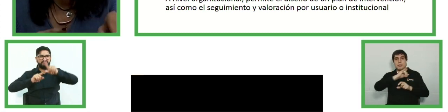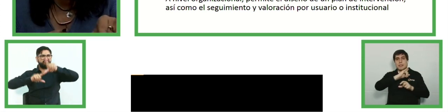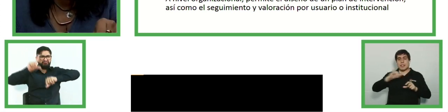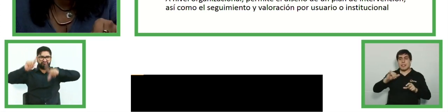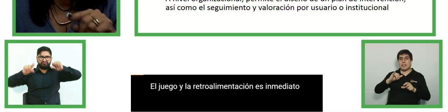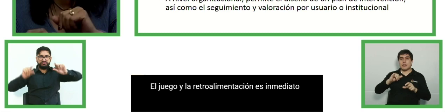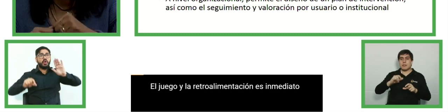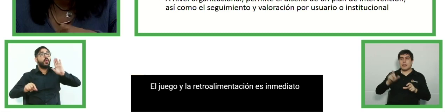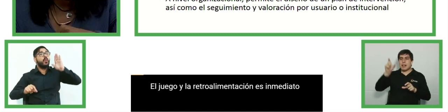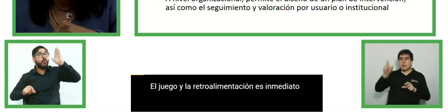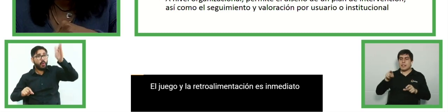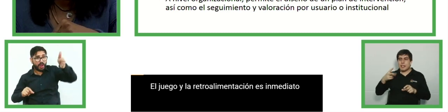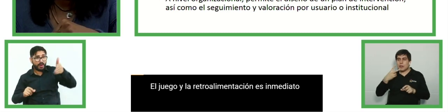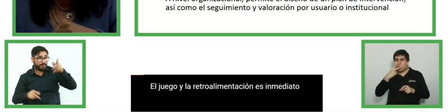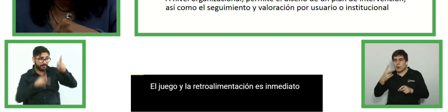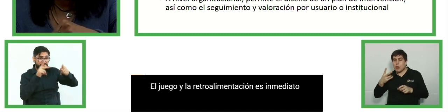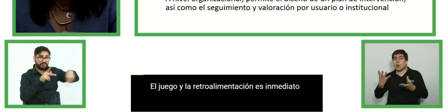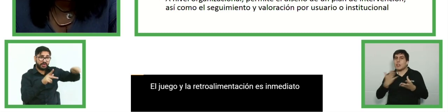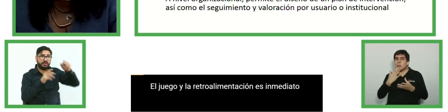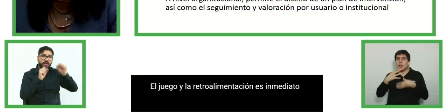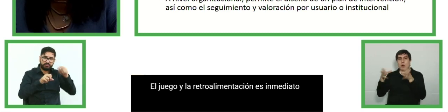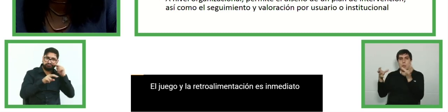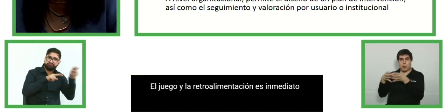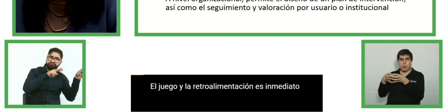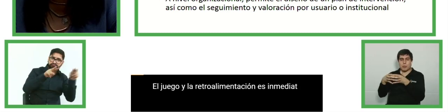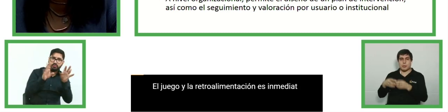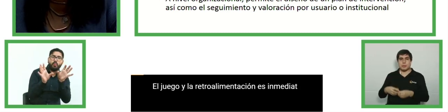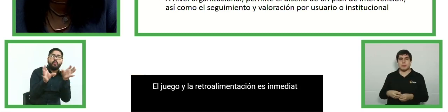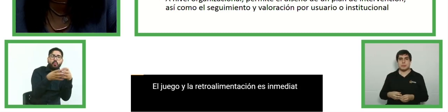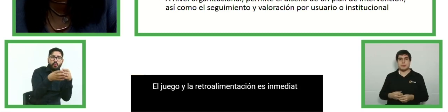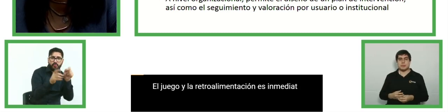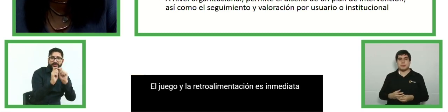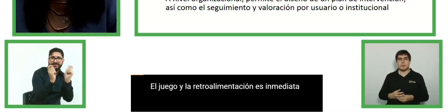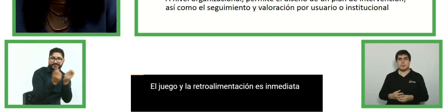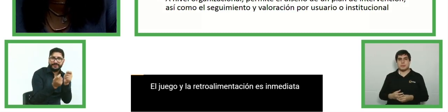groups. Next, Pilar, about to finish.